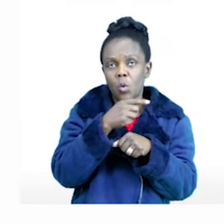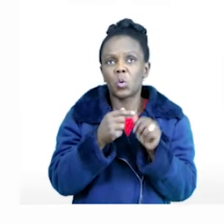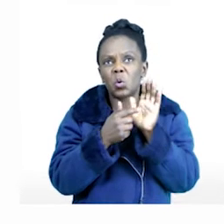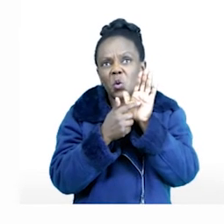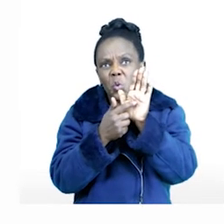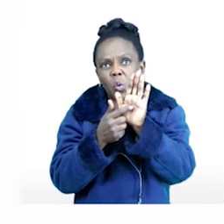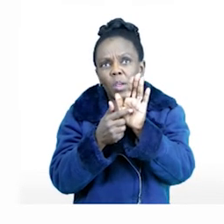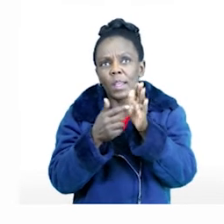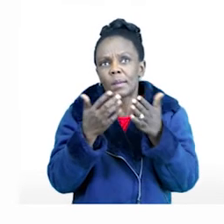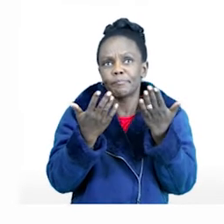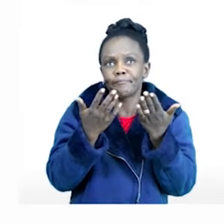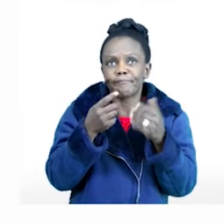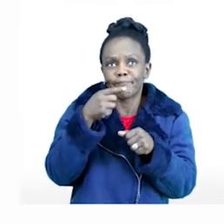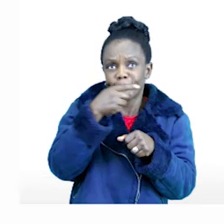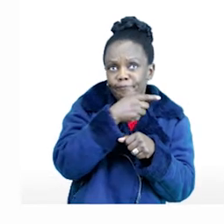the right-hand side.